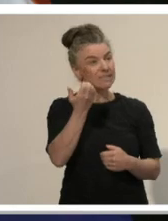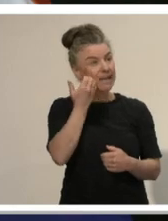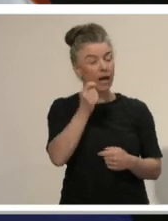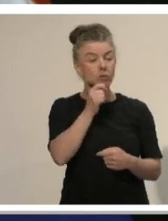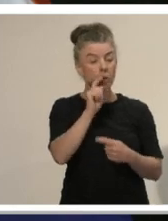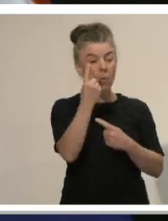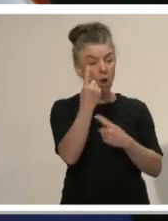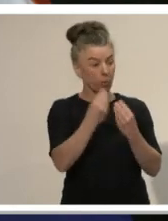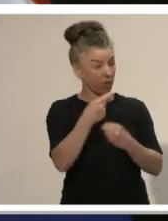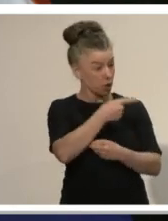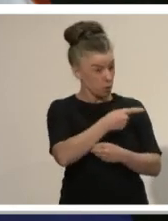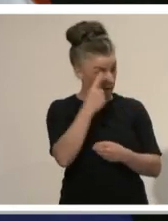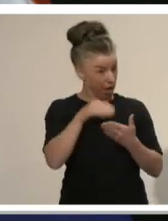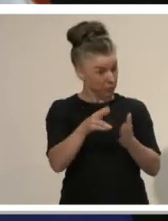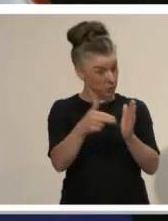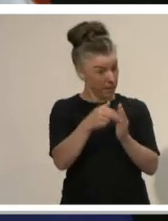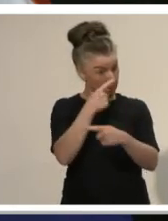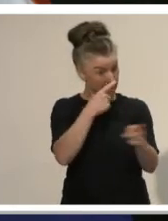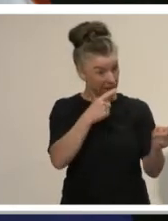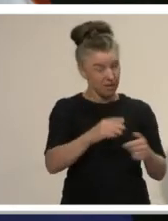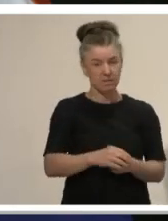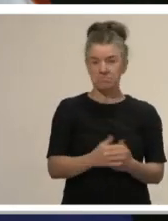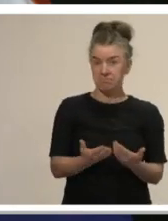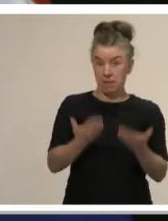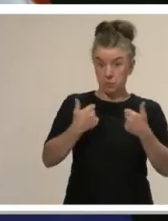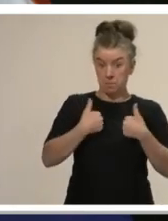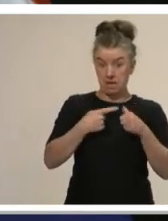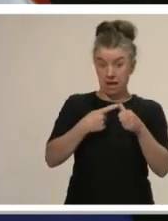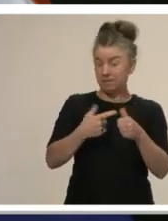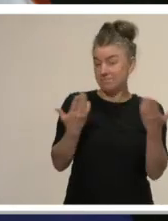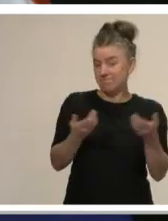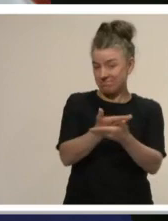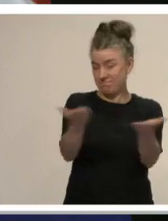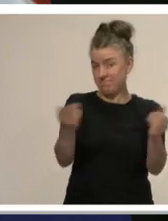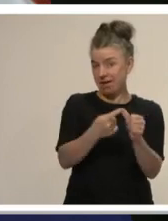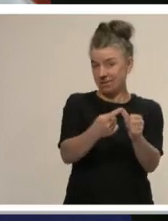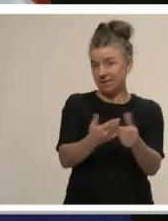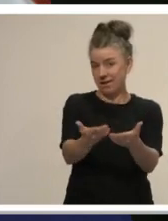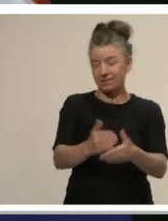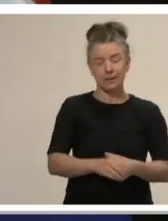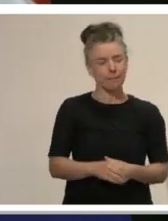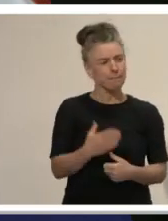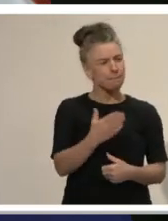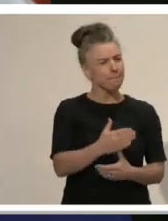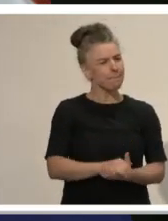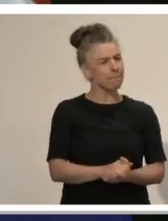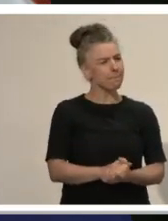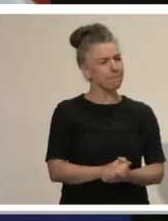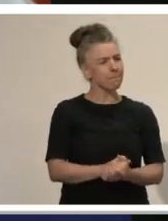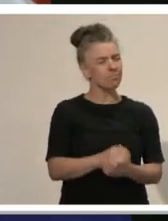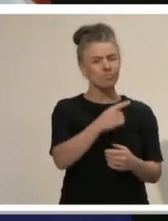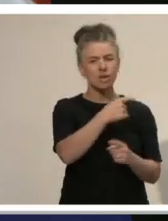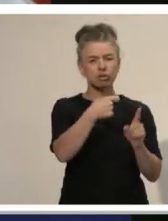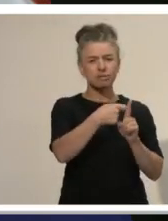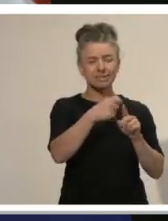been isolated at home? That's probably for New Zealanders to answer rather than me. Your Broadcasting and Communications Minister said